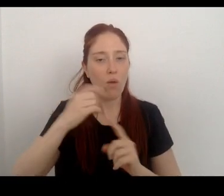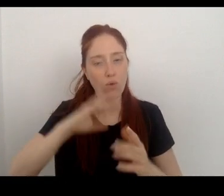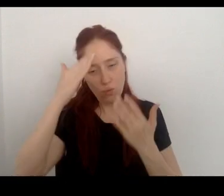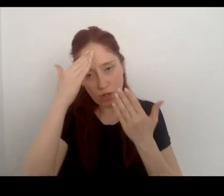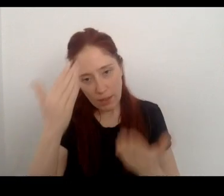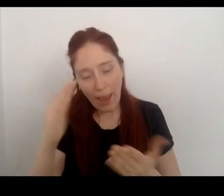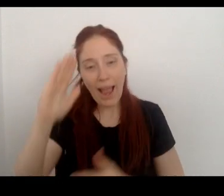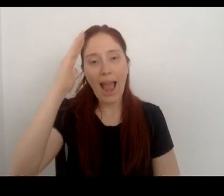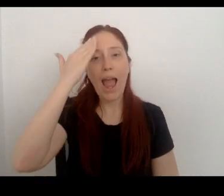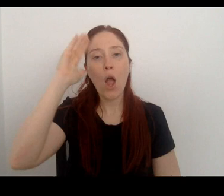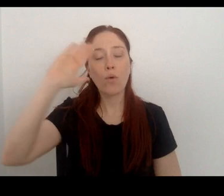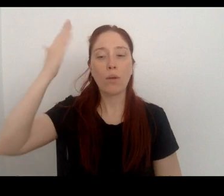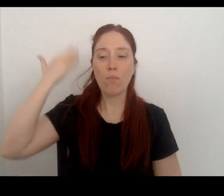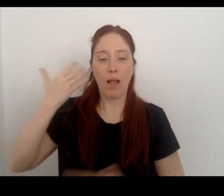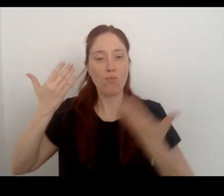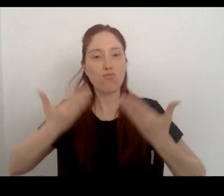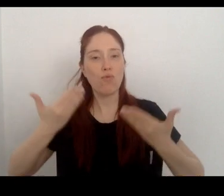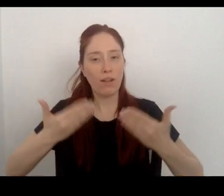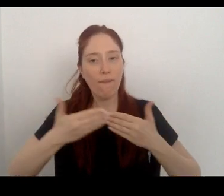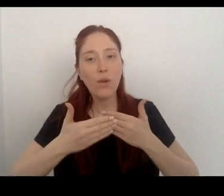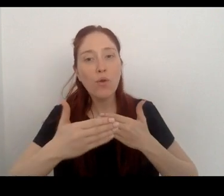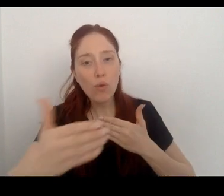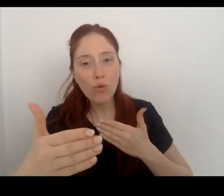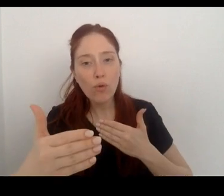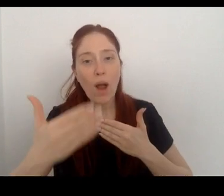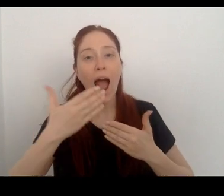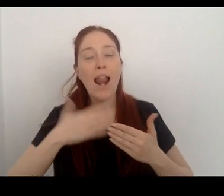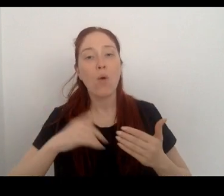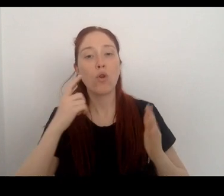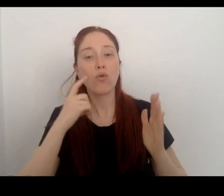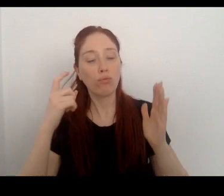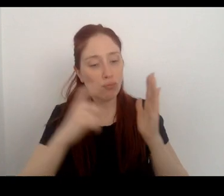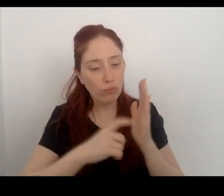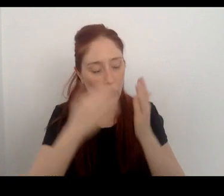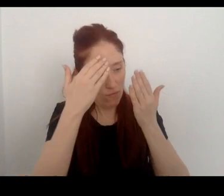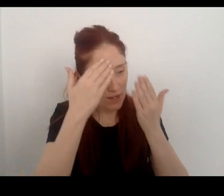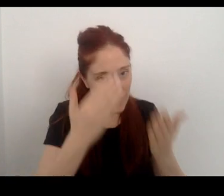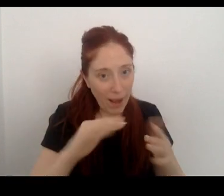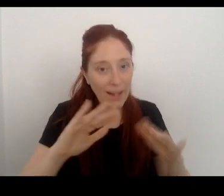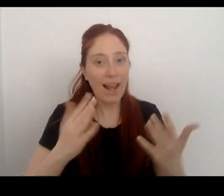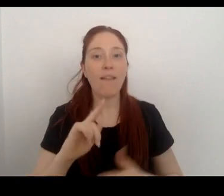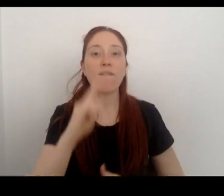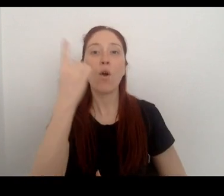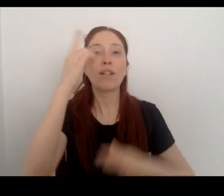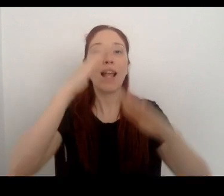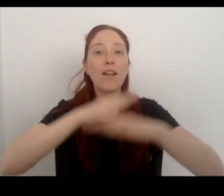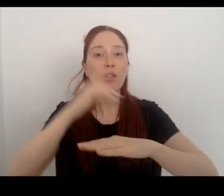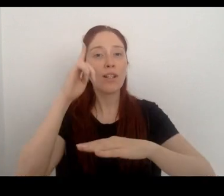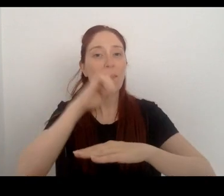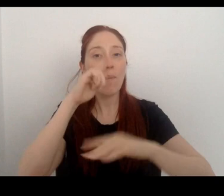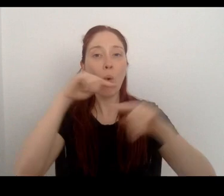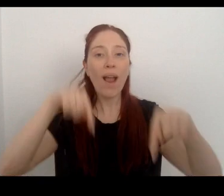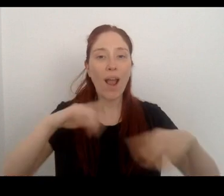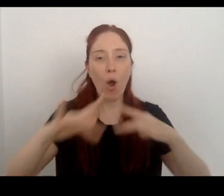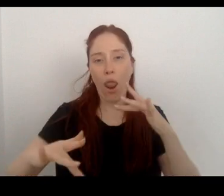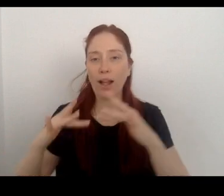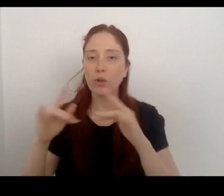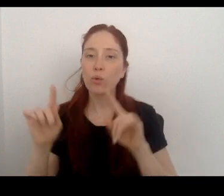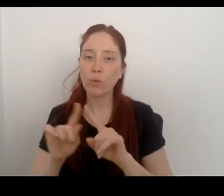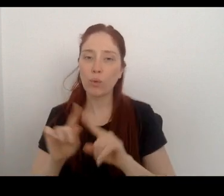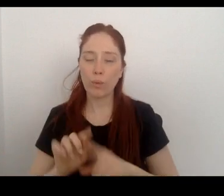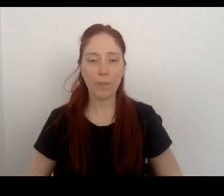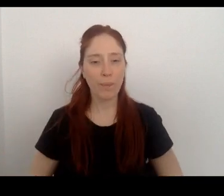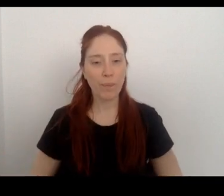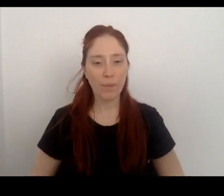that recognition and respect to any First Nations people joining us today. I'm especially grateful that here at the National Gallery, we have the opportunity